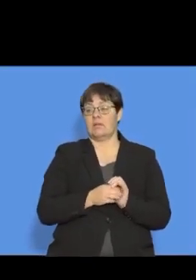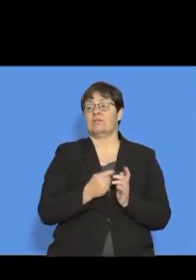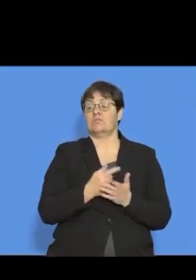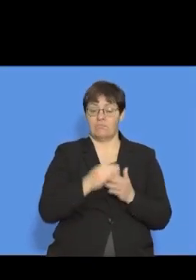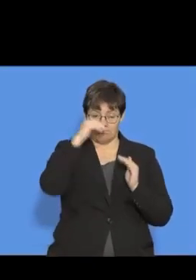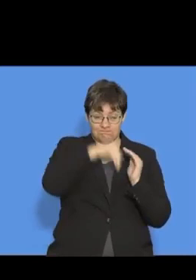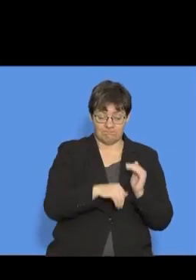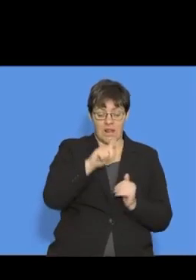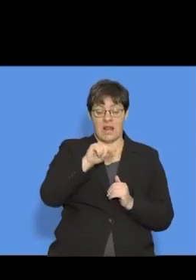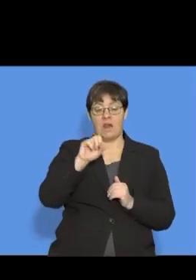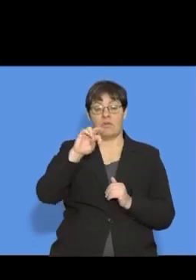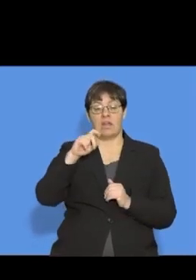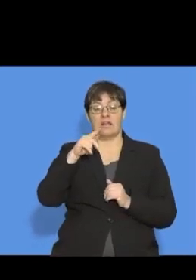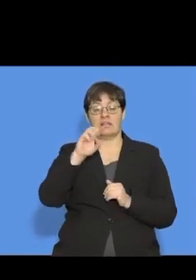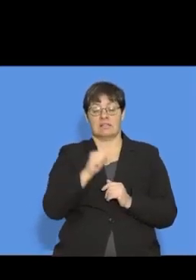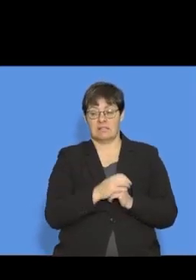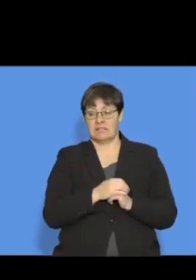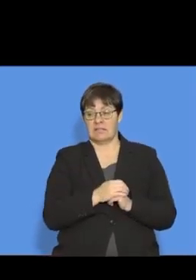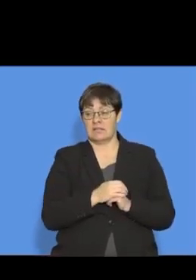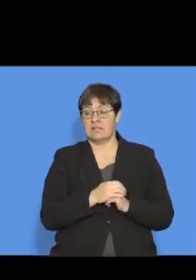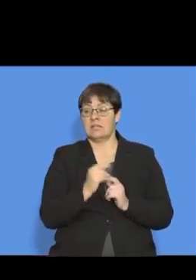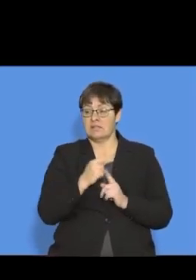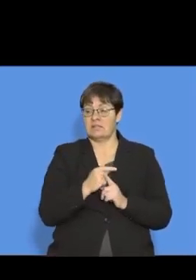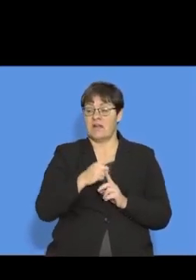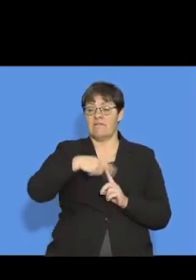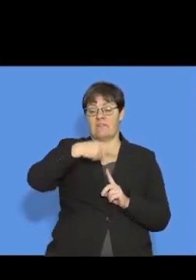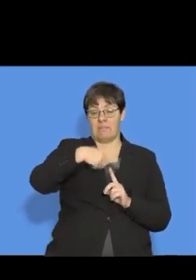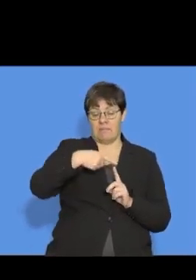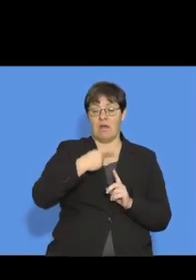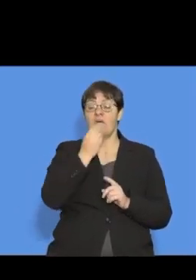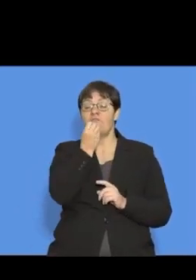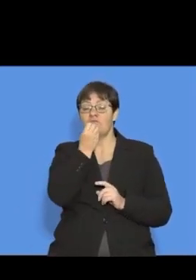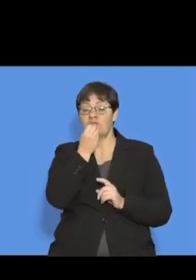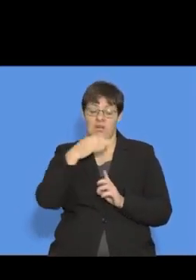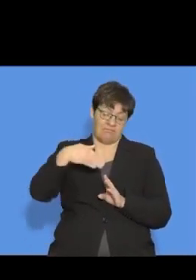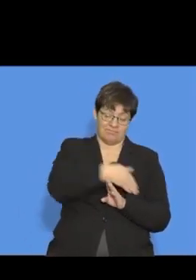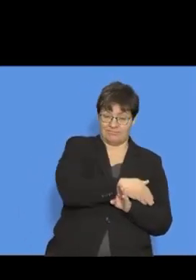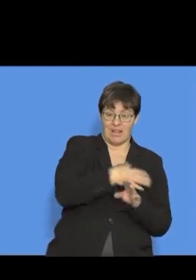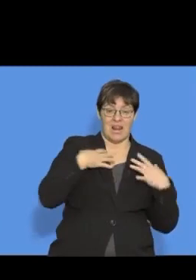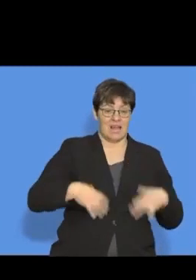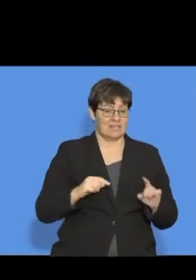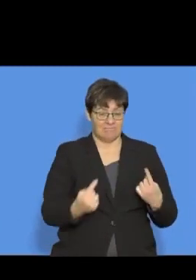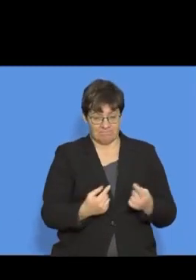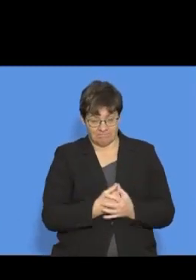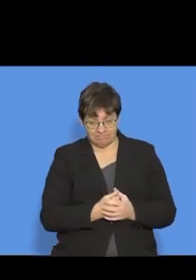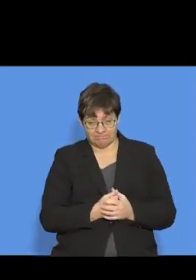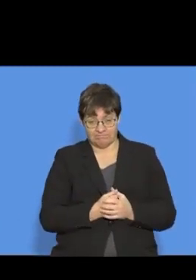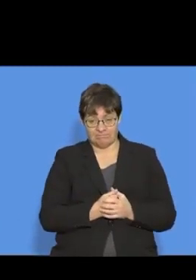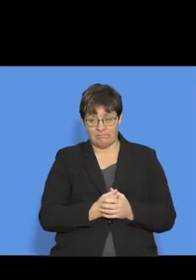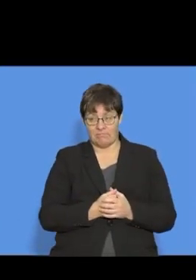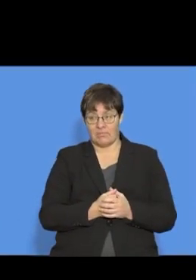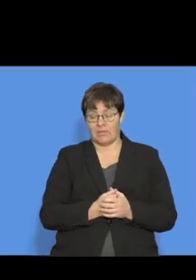down to the larynx, where there is a cartilaginous flap, as I mentioned, which stops the food from going into the